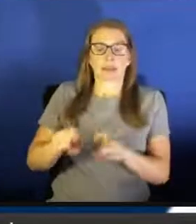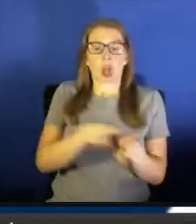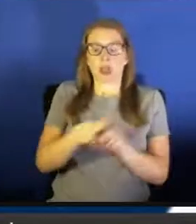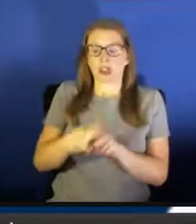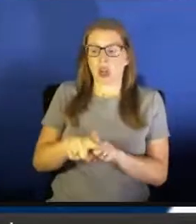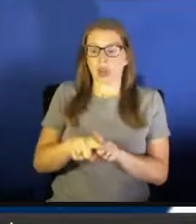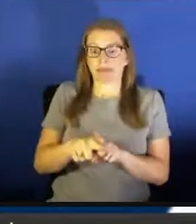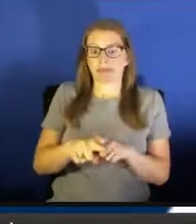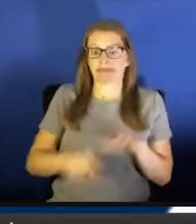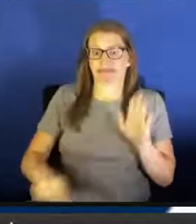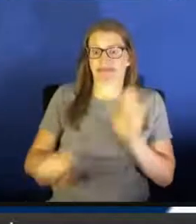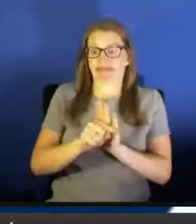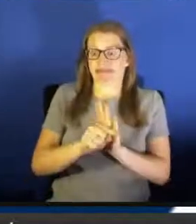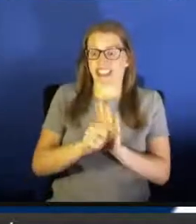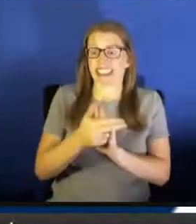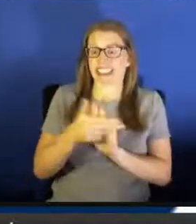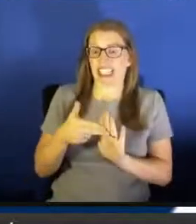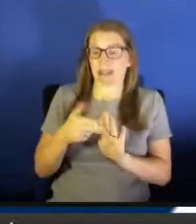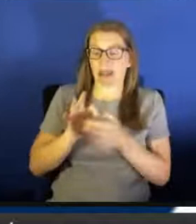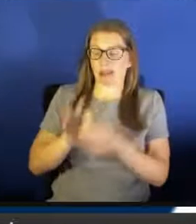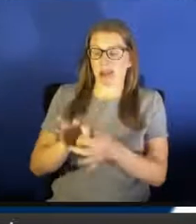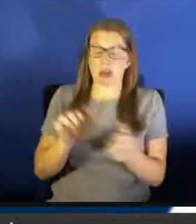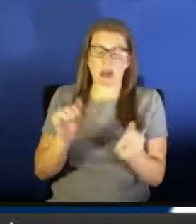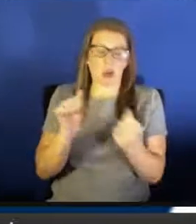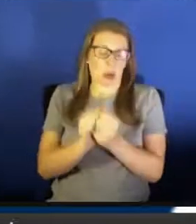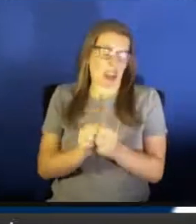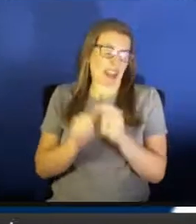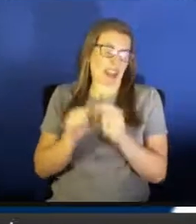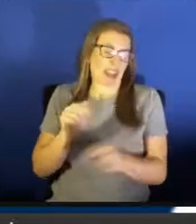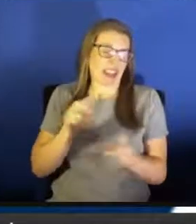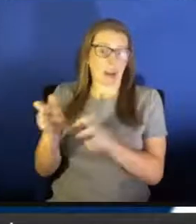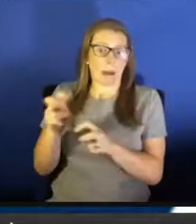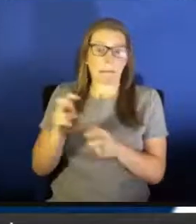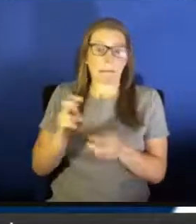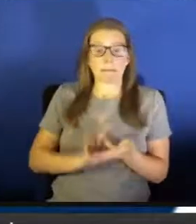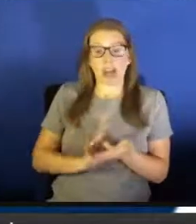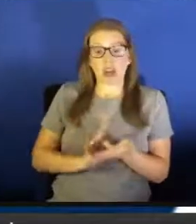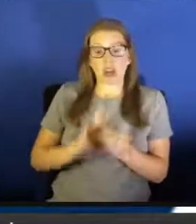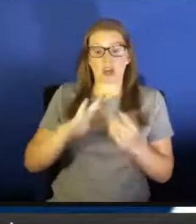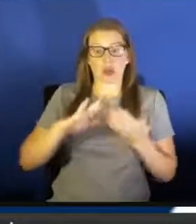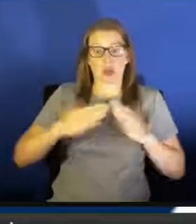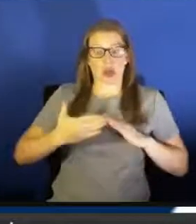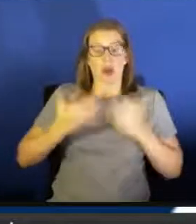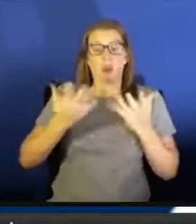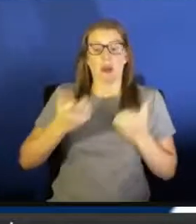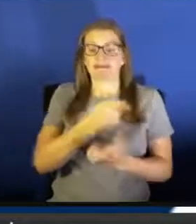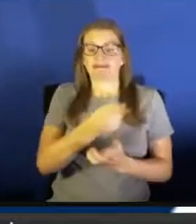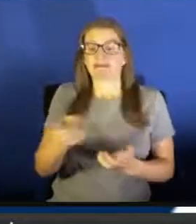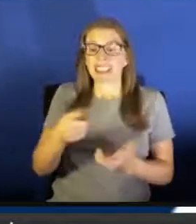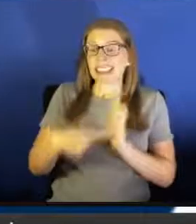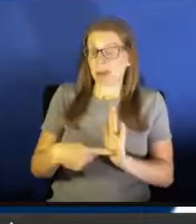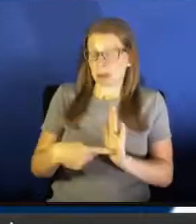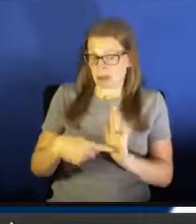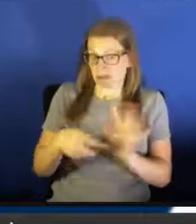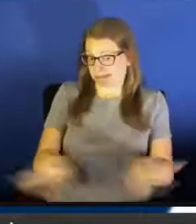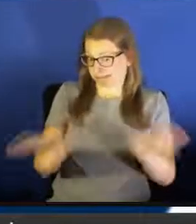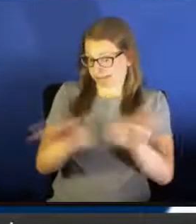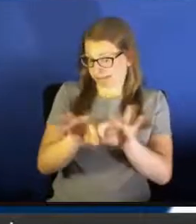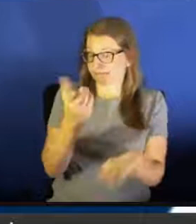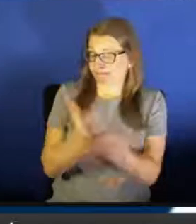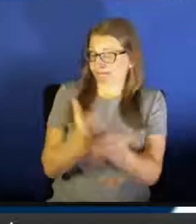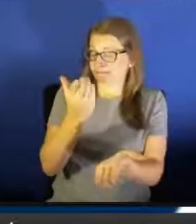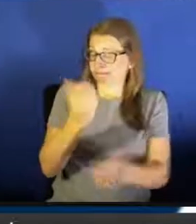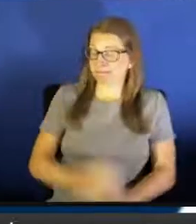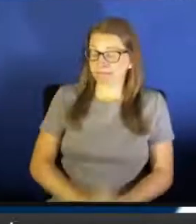around these sorts of issues, but we in the medical community really want patients to know that their symptoms are valid and that we